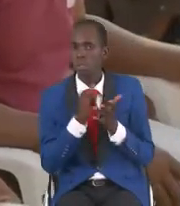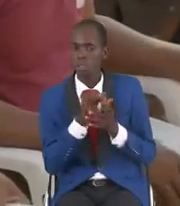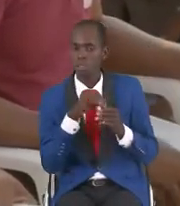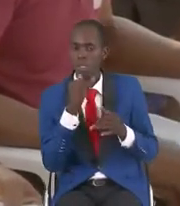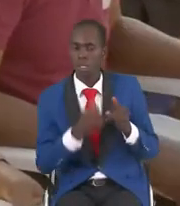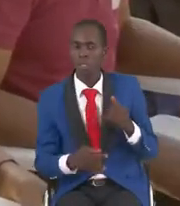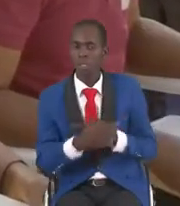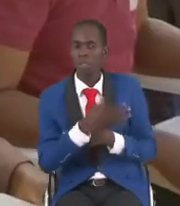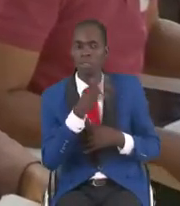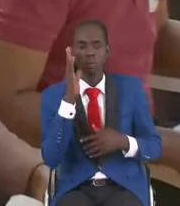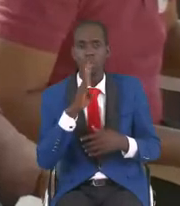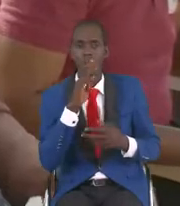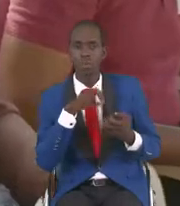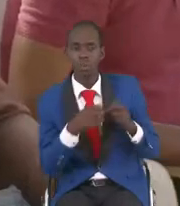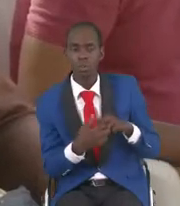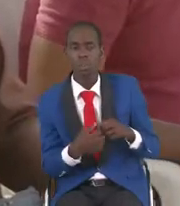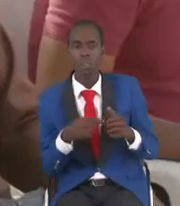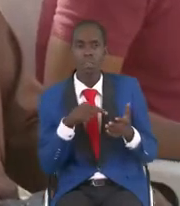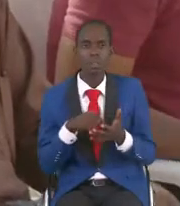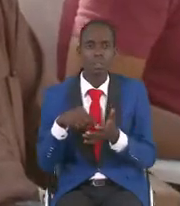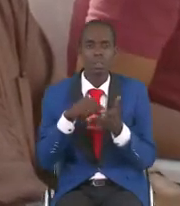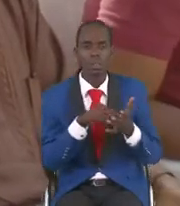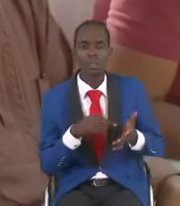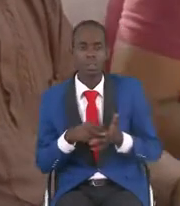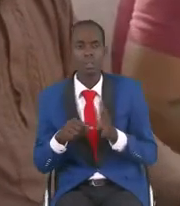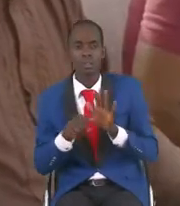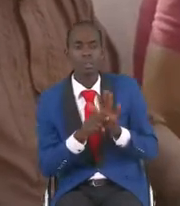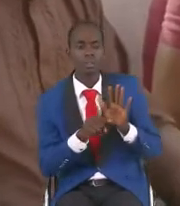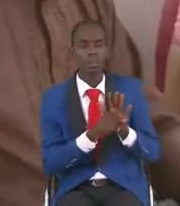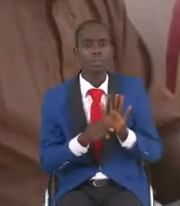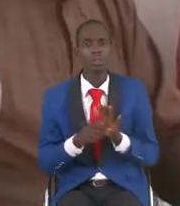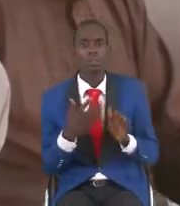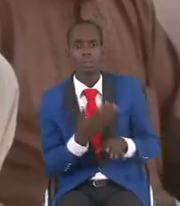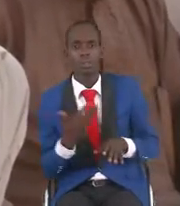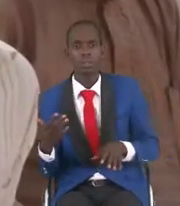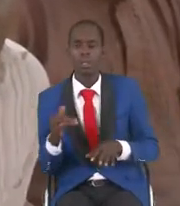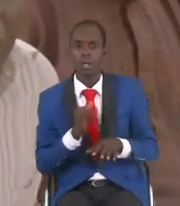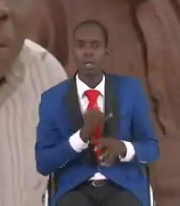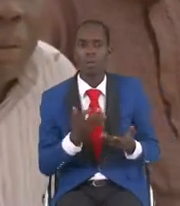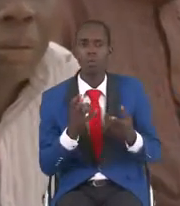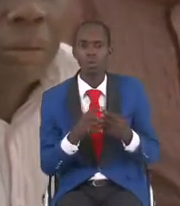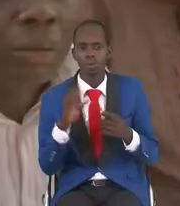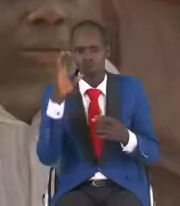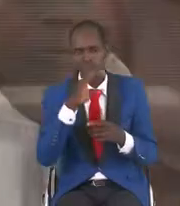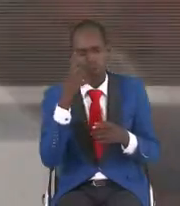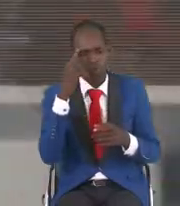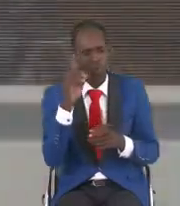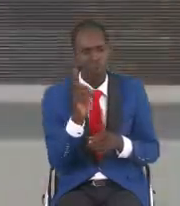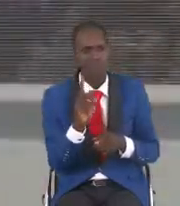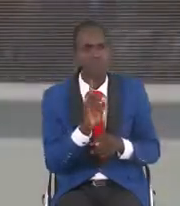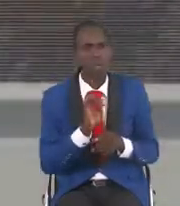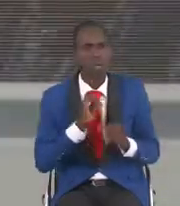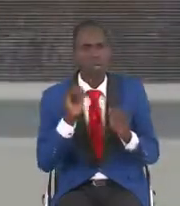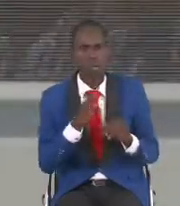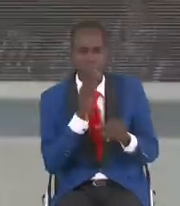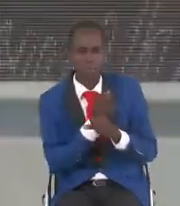that. And because of that, how come? I'm just looking for cover. I want to look for a way where I will be secured. Well, you're looking